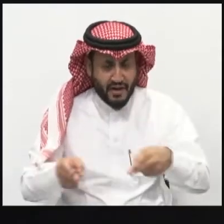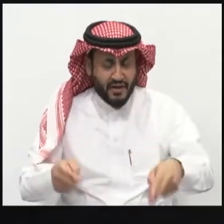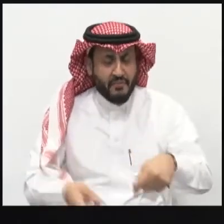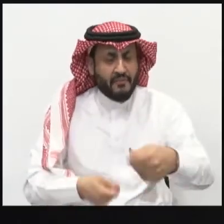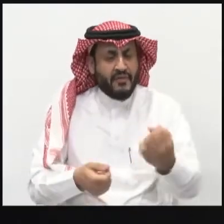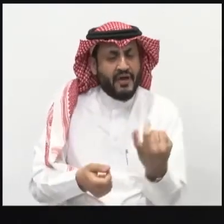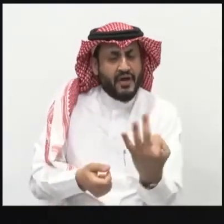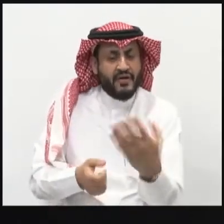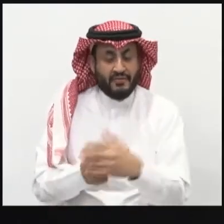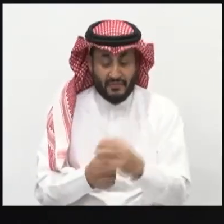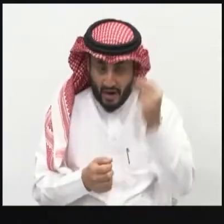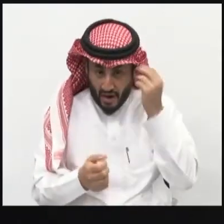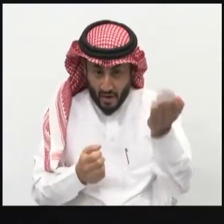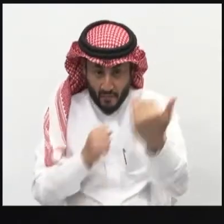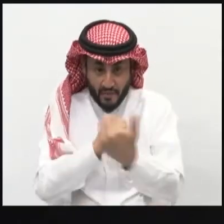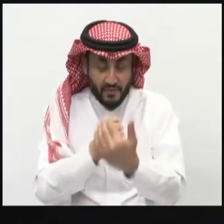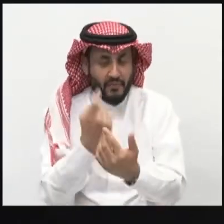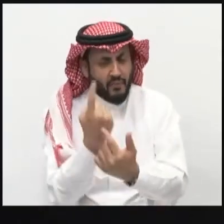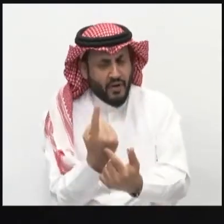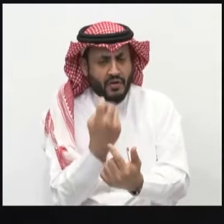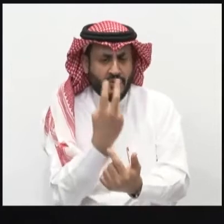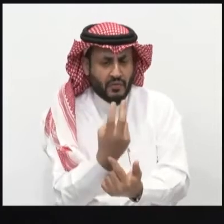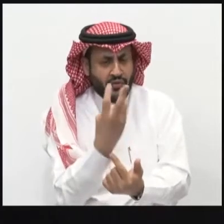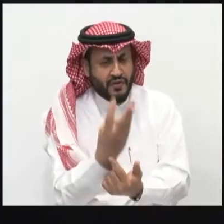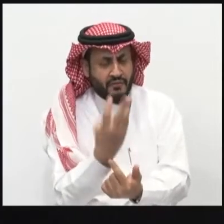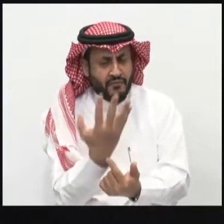counting? We've learned to count by ones.